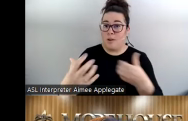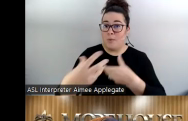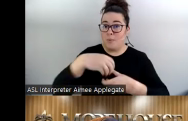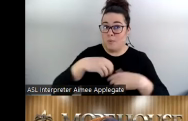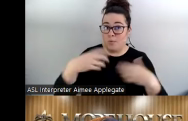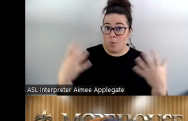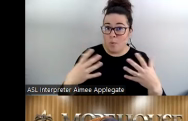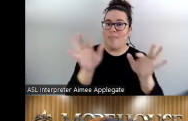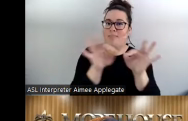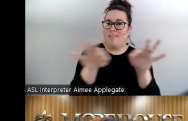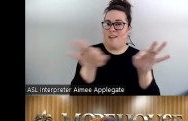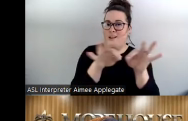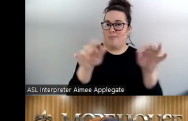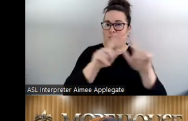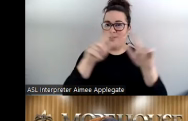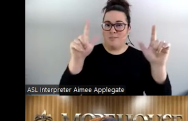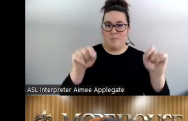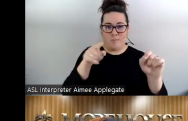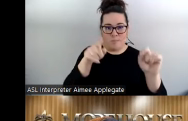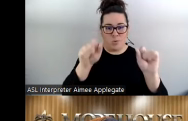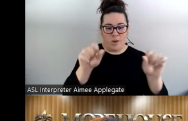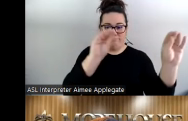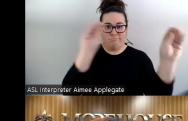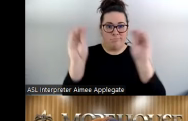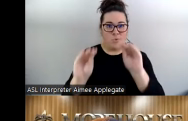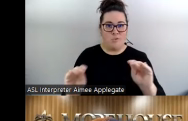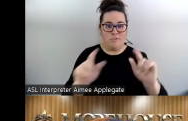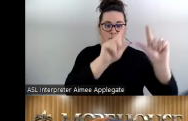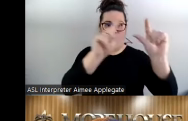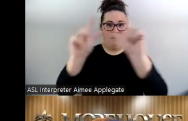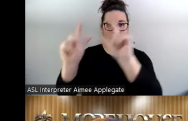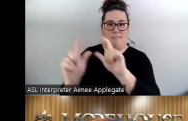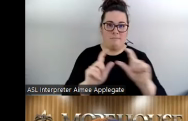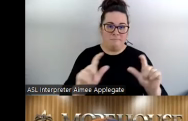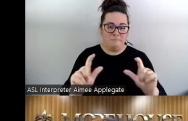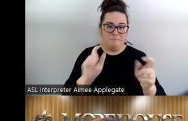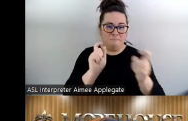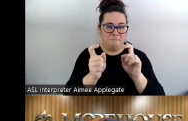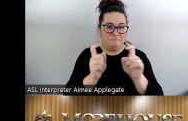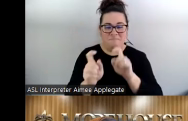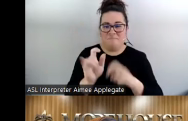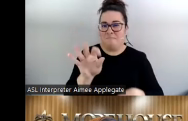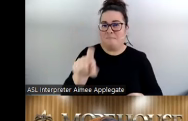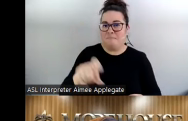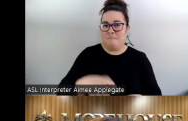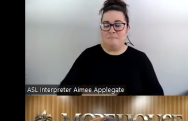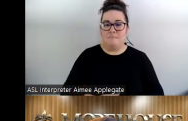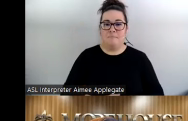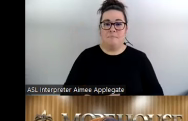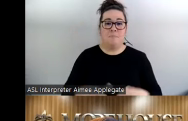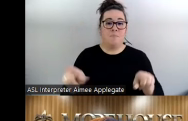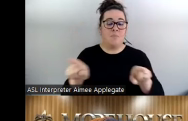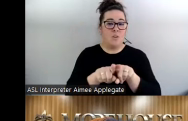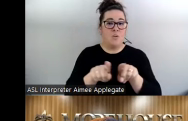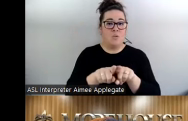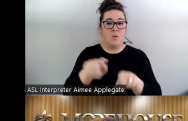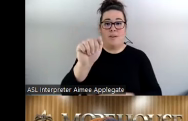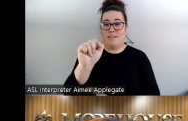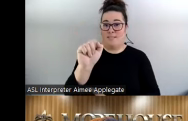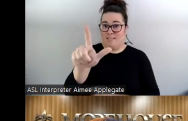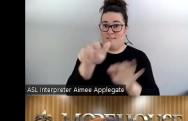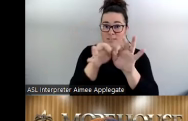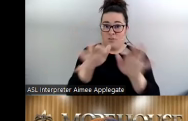box to your preference to feel free to adjust as needed. There's also an American Sign Language interpreter for